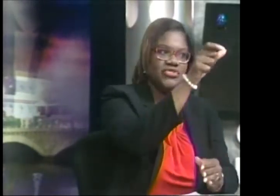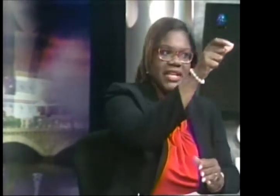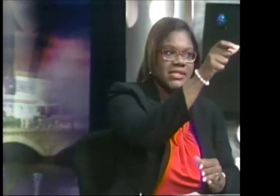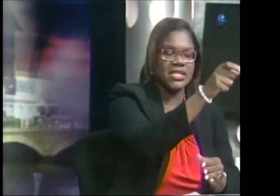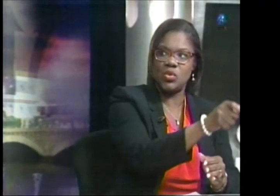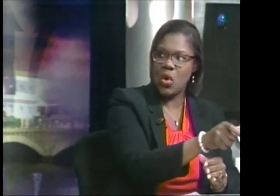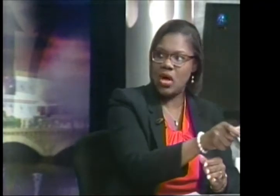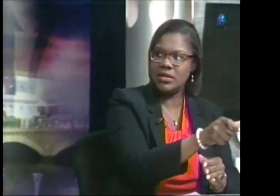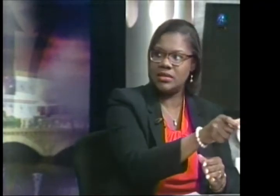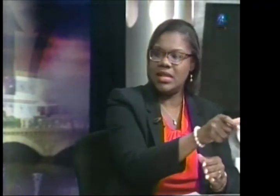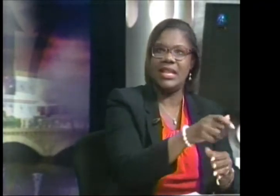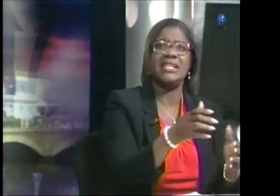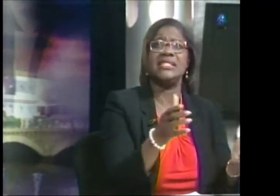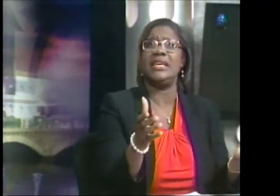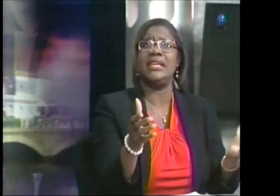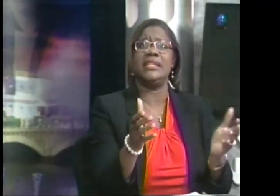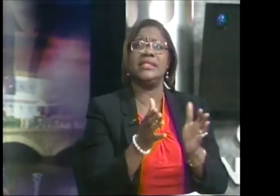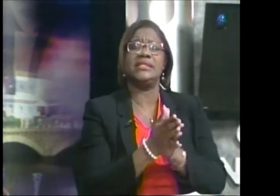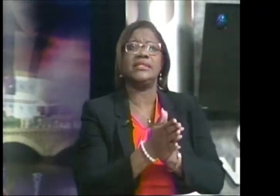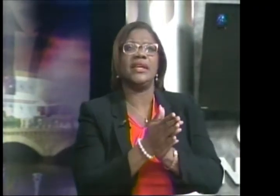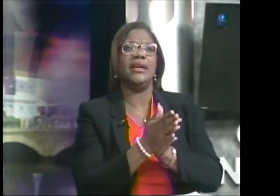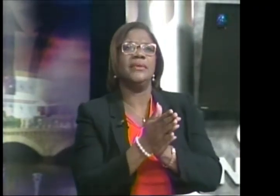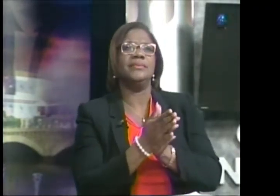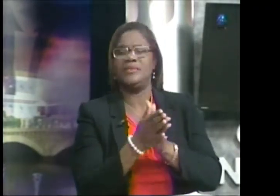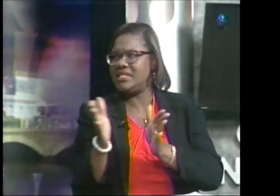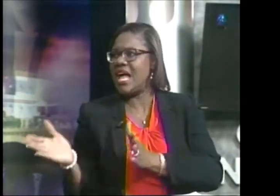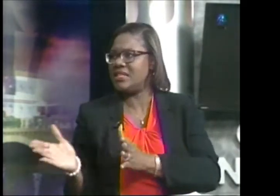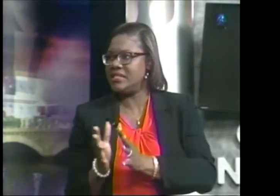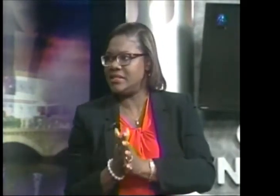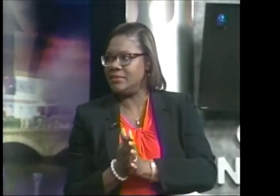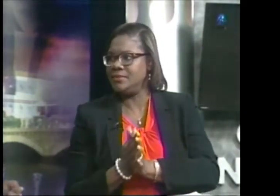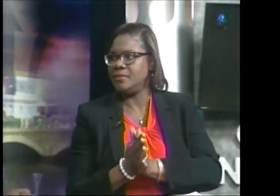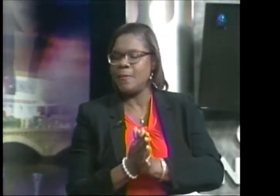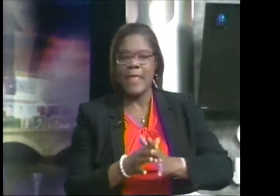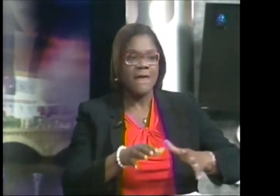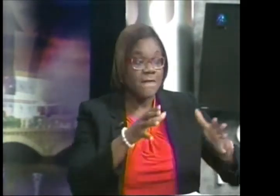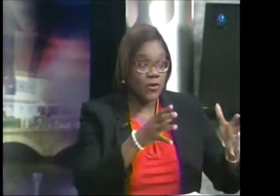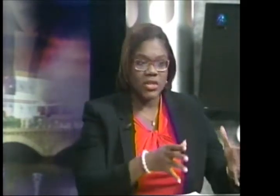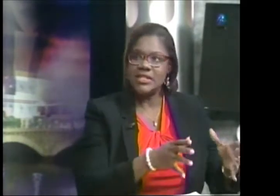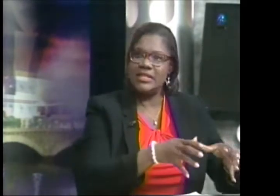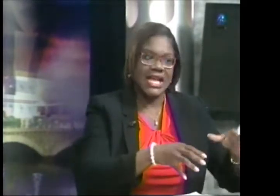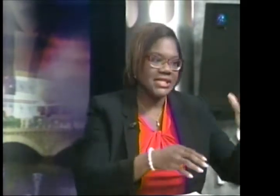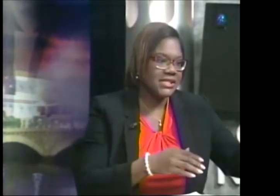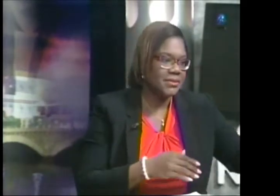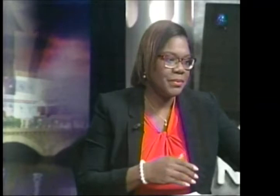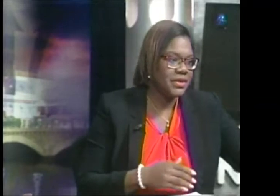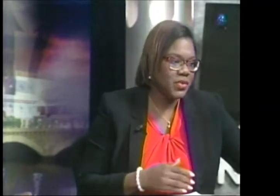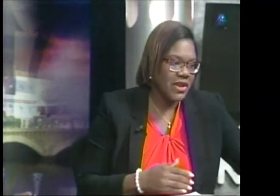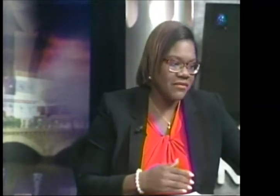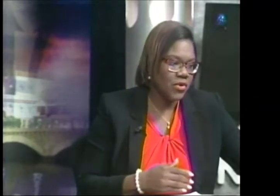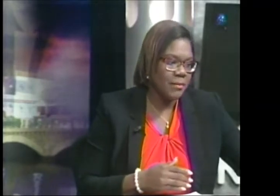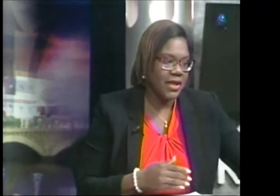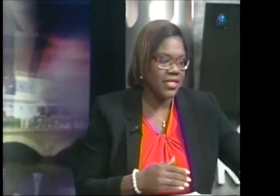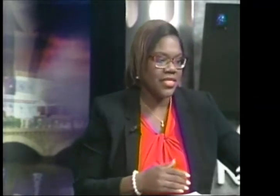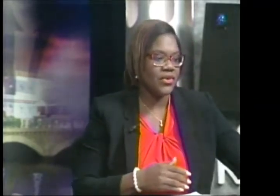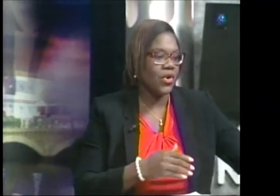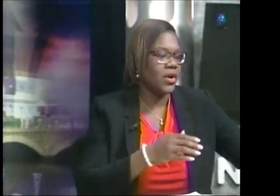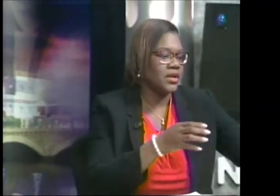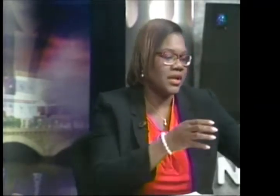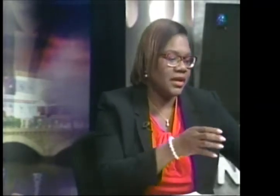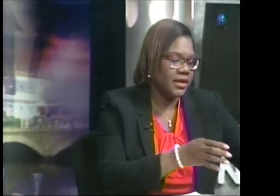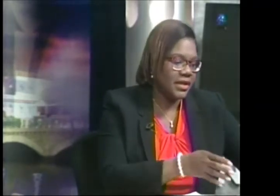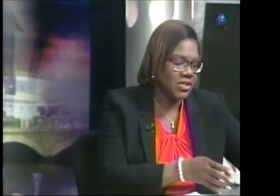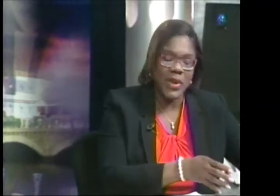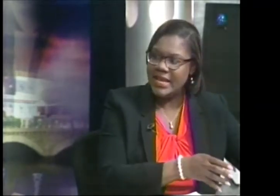want to address this one. Let's say it is the tax system. focus on the tax system, put a 24-month